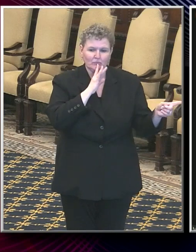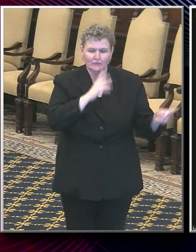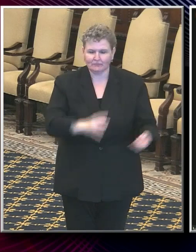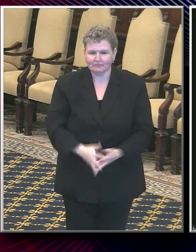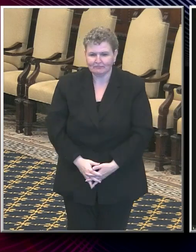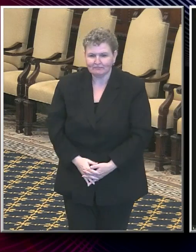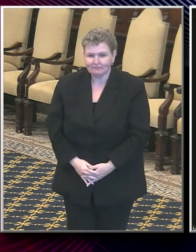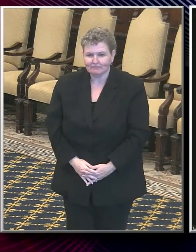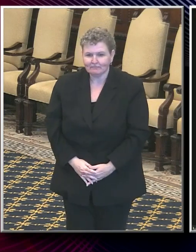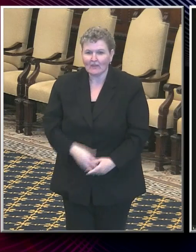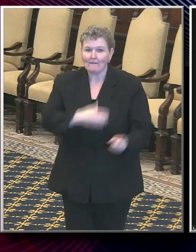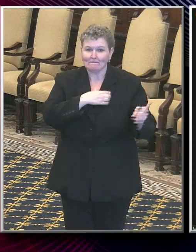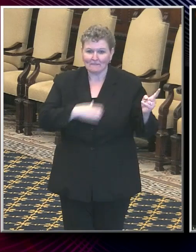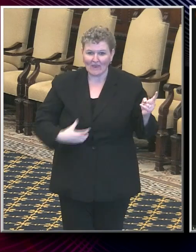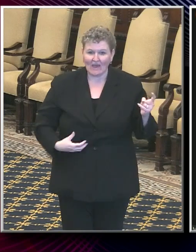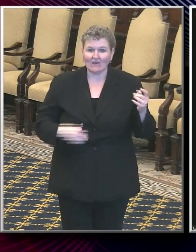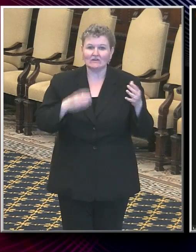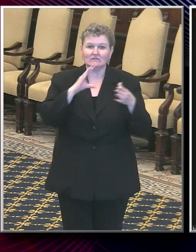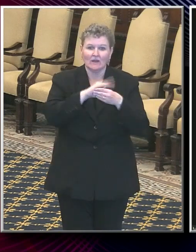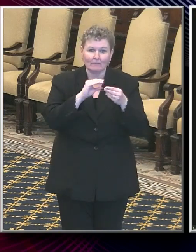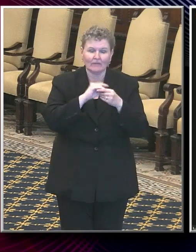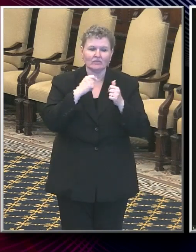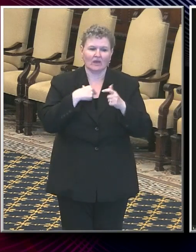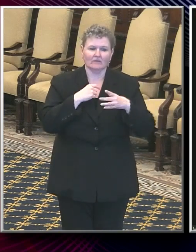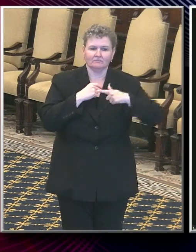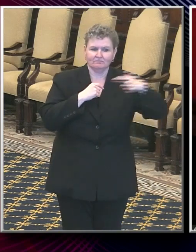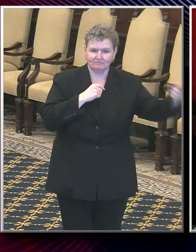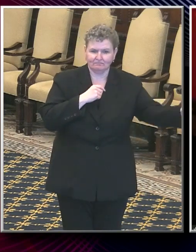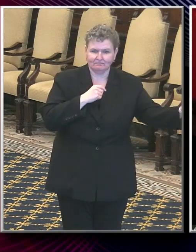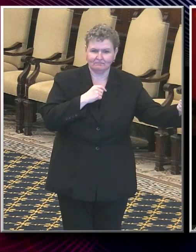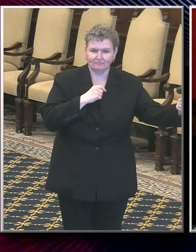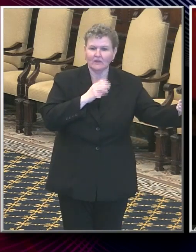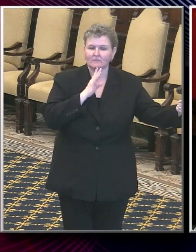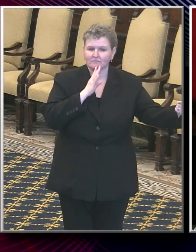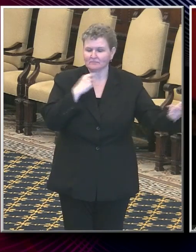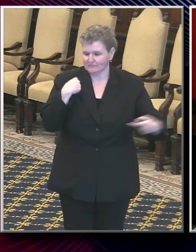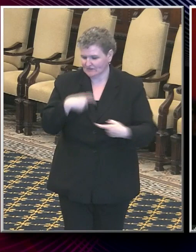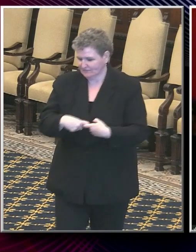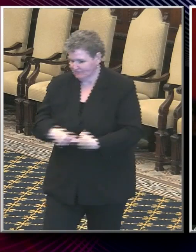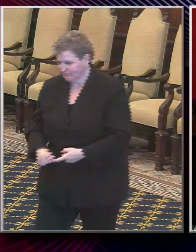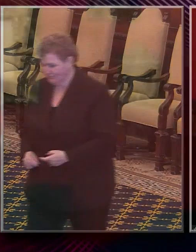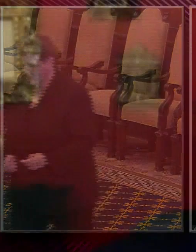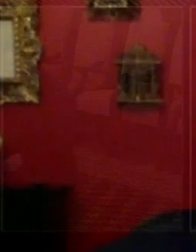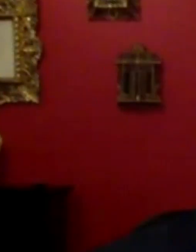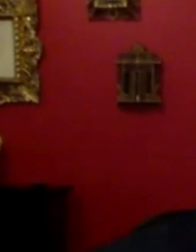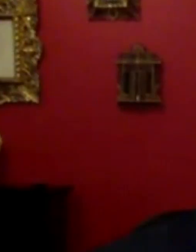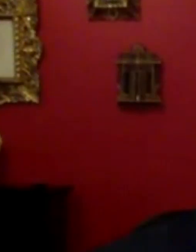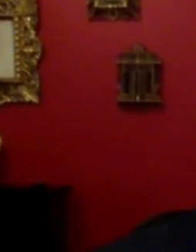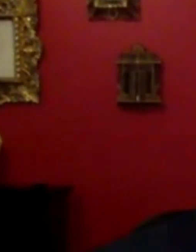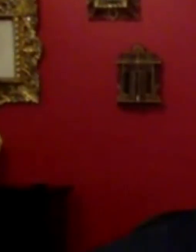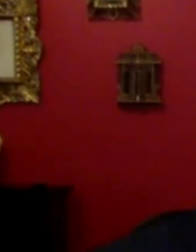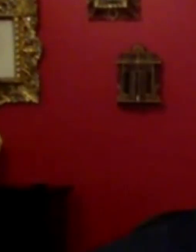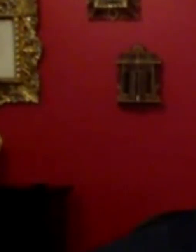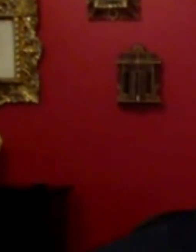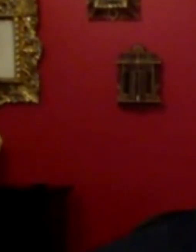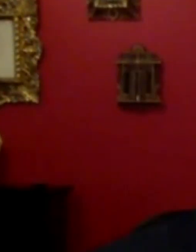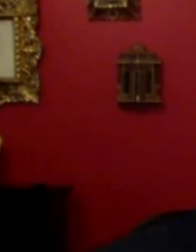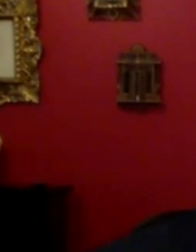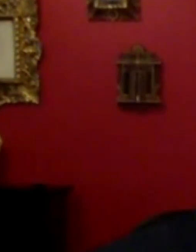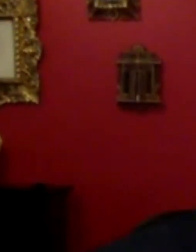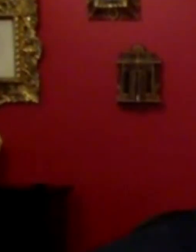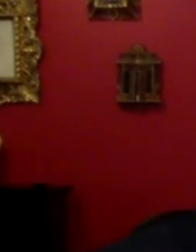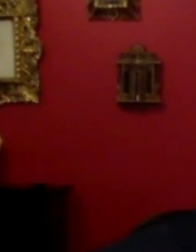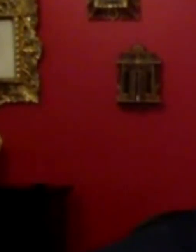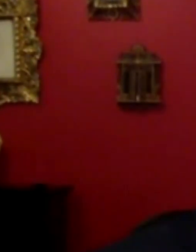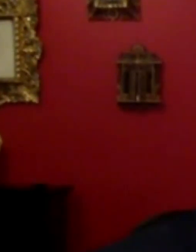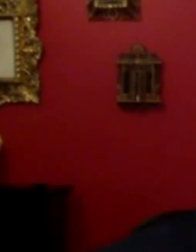mayor's and Dr. Farley's comments. Mensaje del alcalde Jim Kenney para el miércoles 27 de mayo del 2020. Buenas